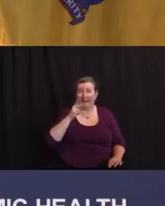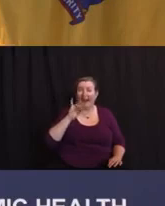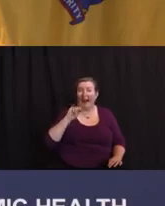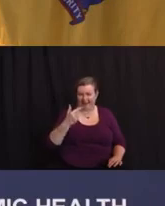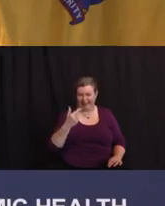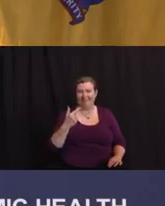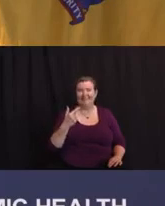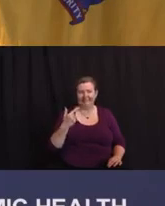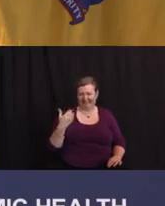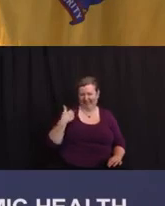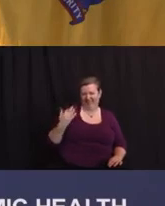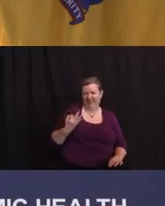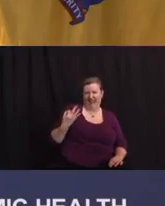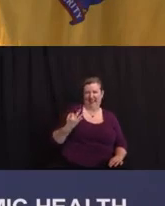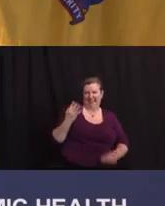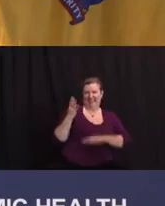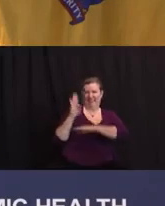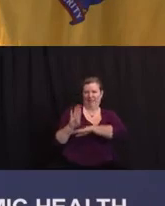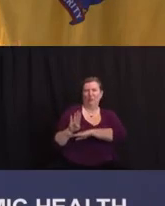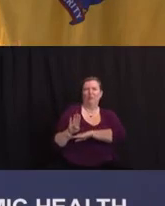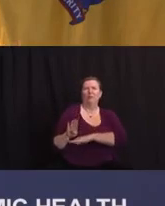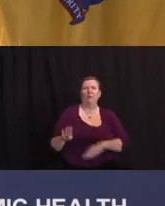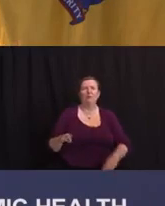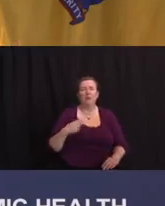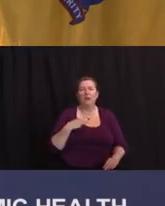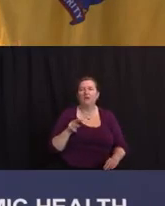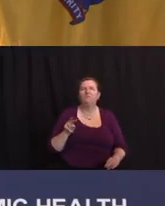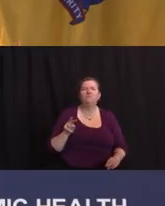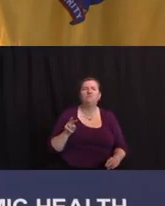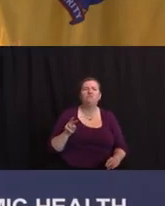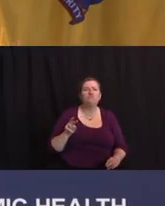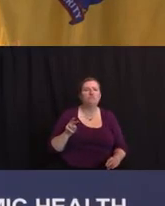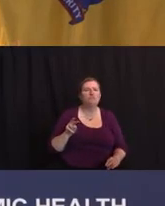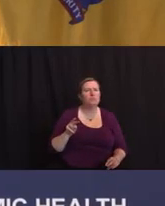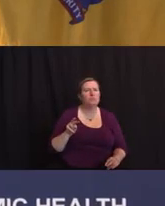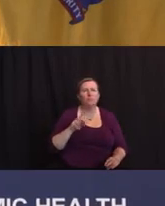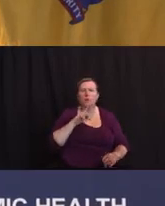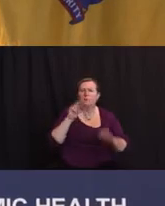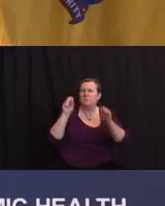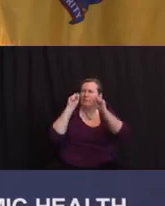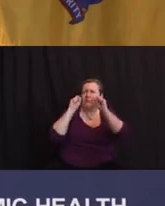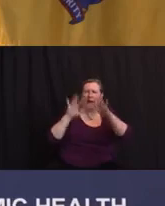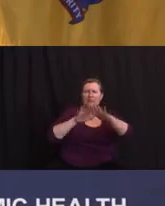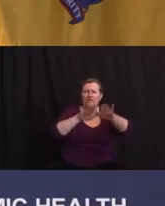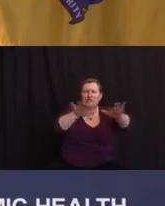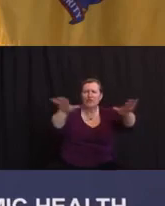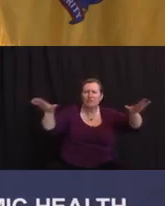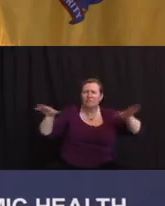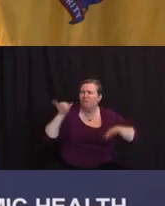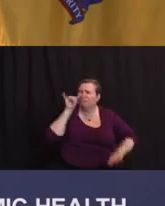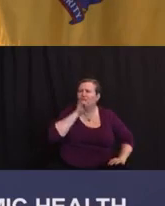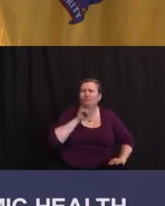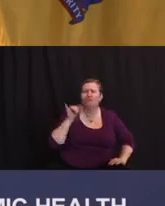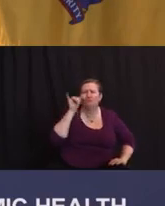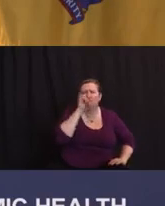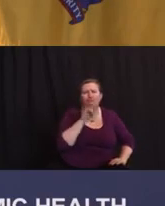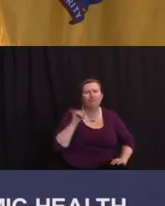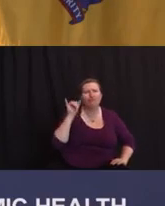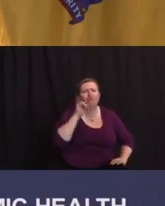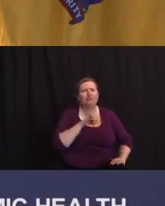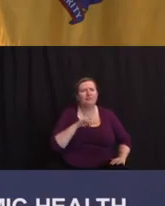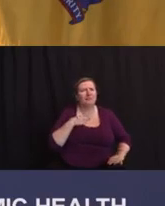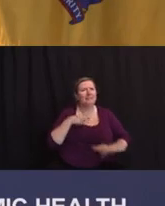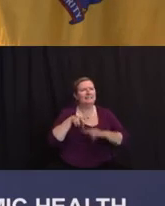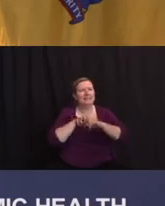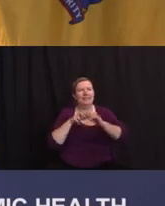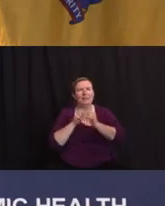you and I had an exchange after that, just a magical part of the state, if not the country. Sat with 4 of the lake